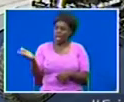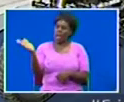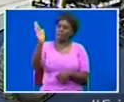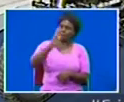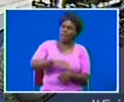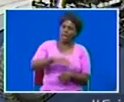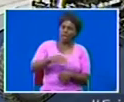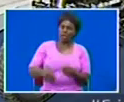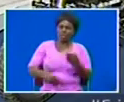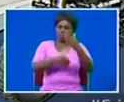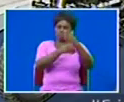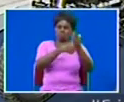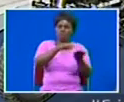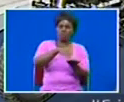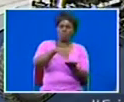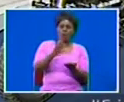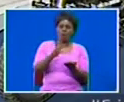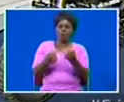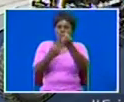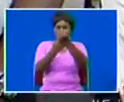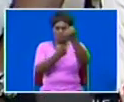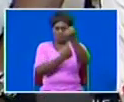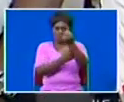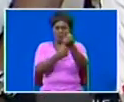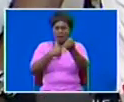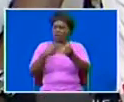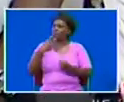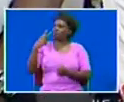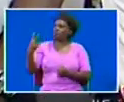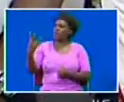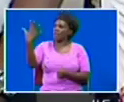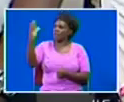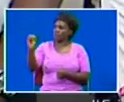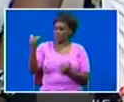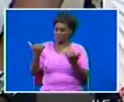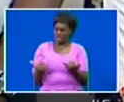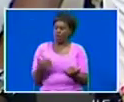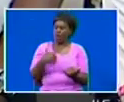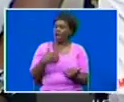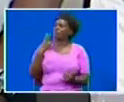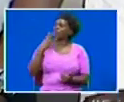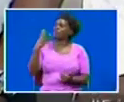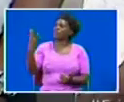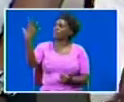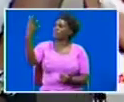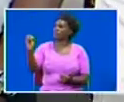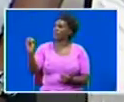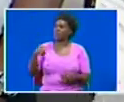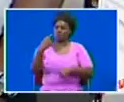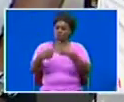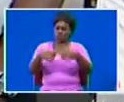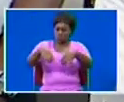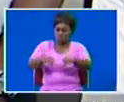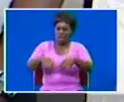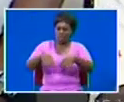just to add a few more to the scholarship fund, at that time we had about 250 students. Now we have 403 students. Wow. And we'll keep riding around